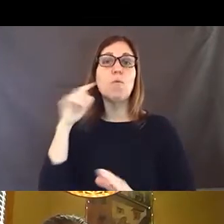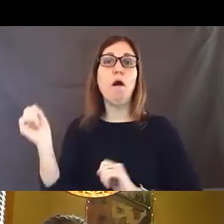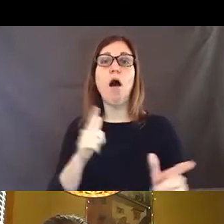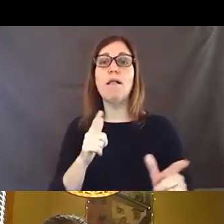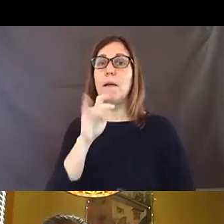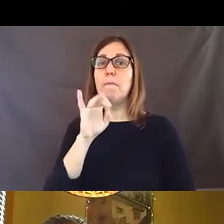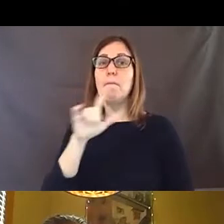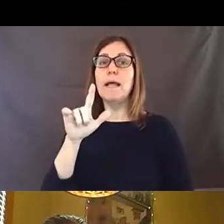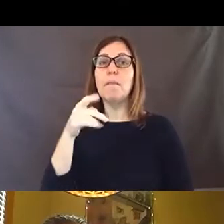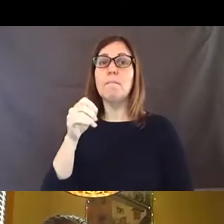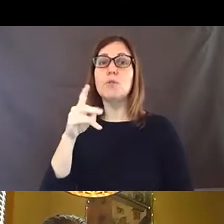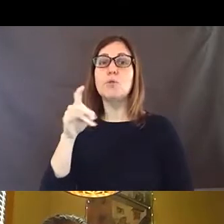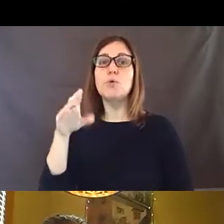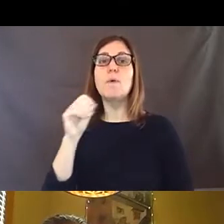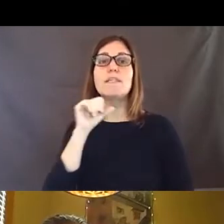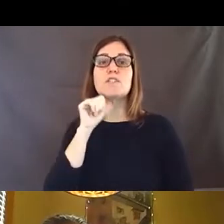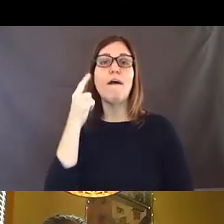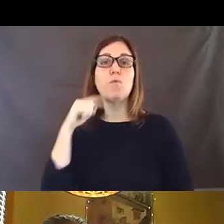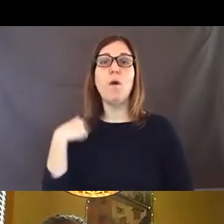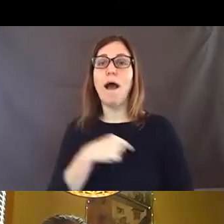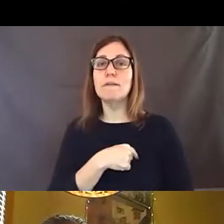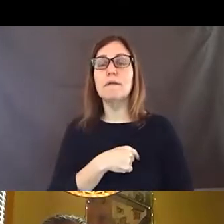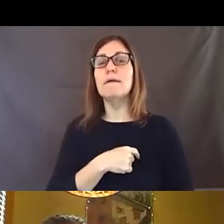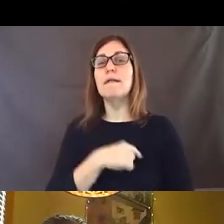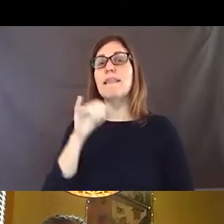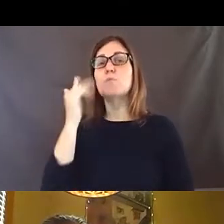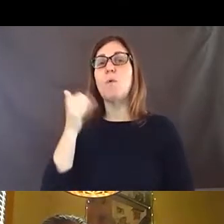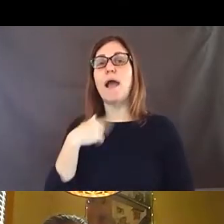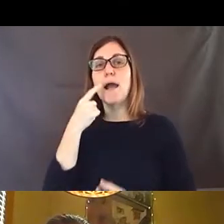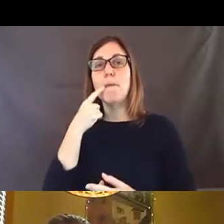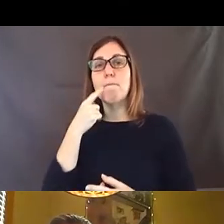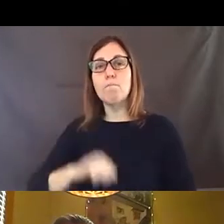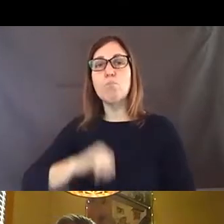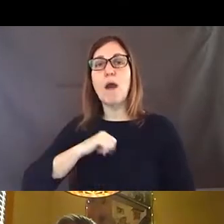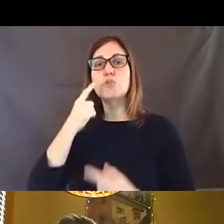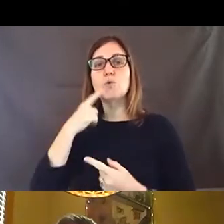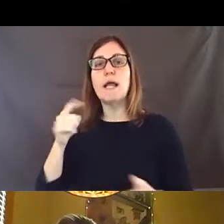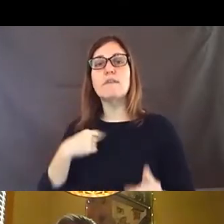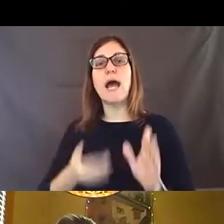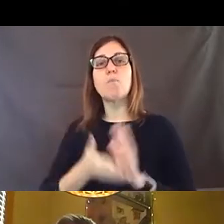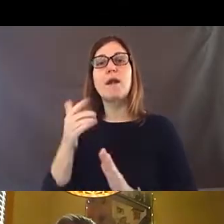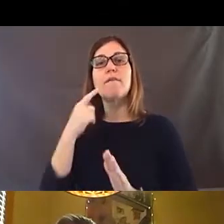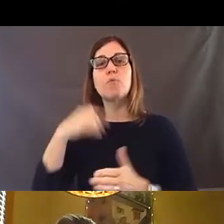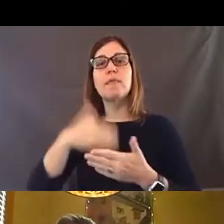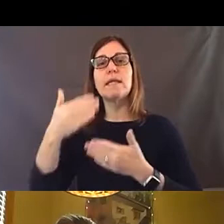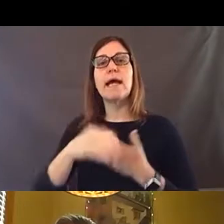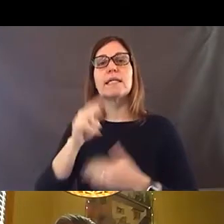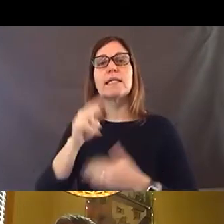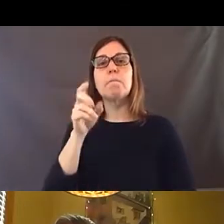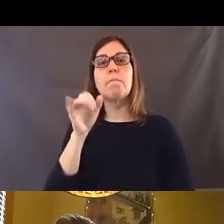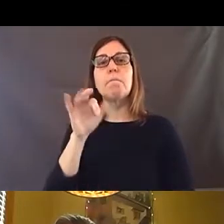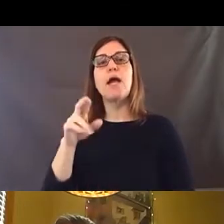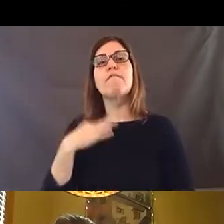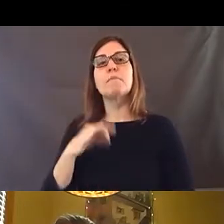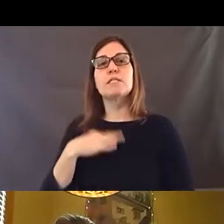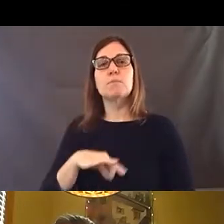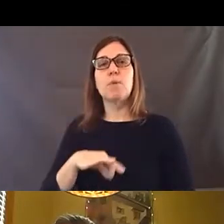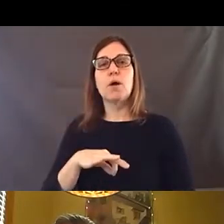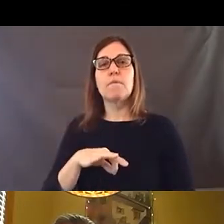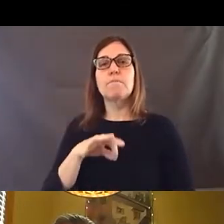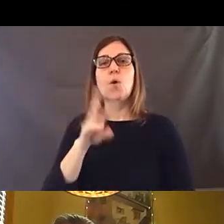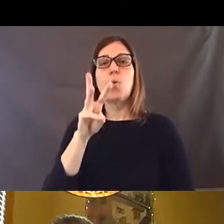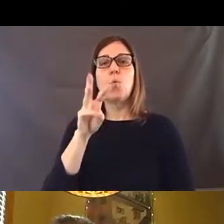And again, that's why I'm proud to announce I'm running for the next mayor of Pittsburgh, Will Parker.